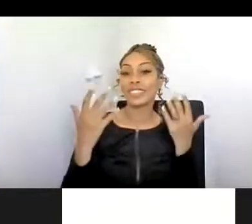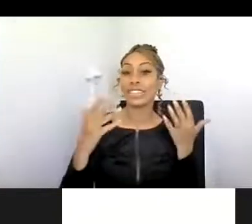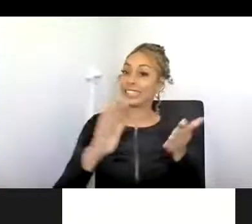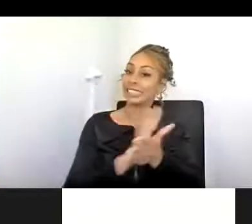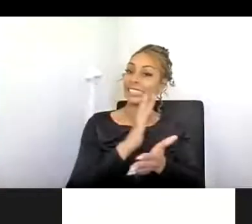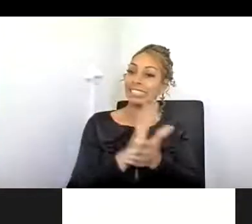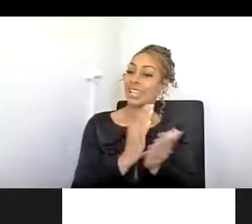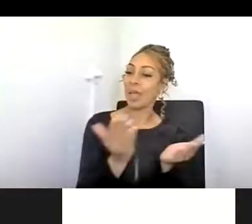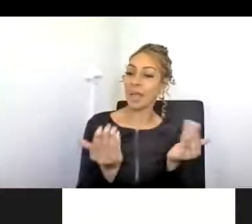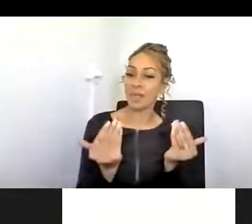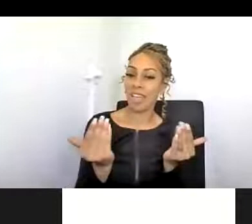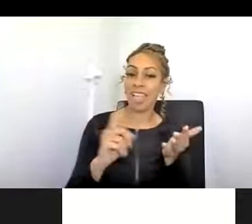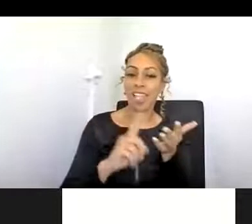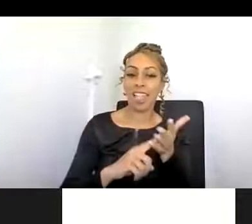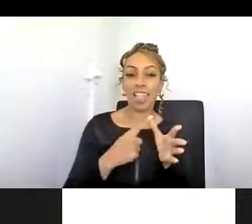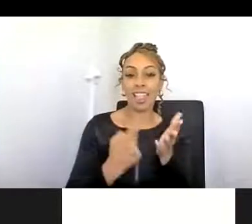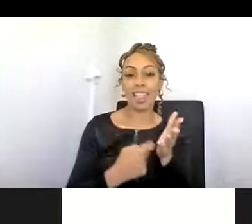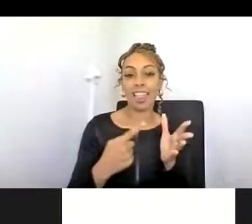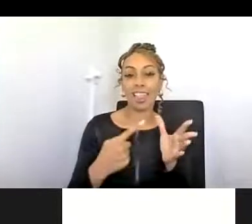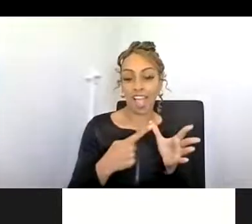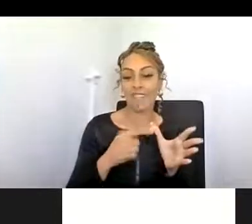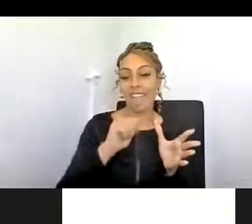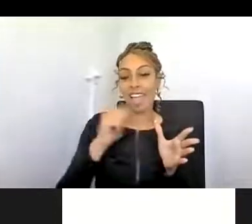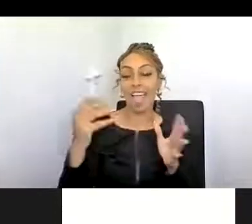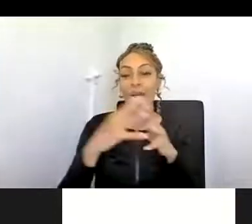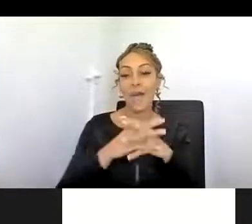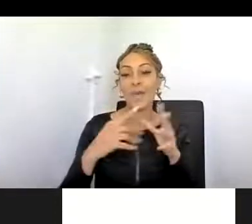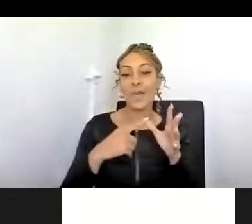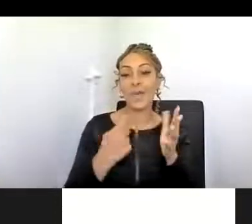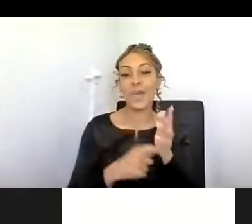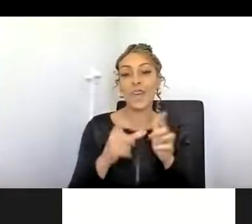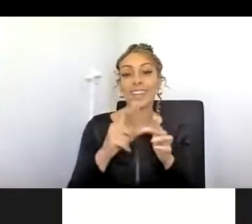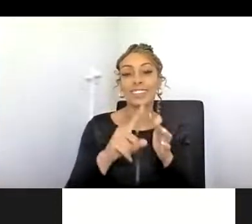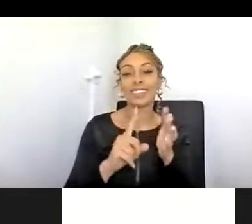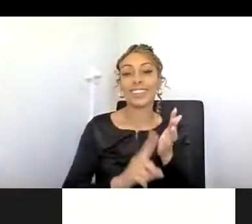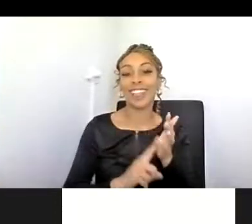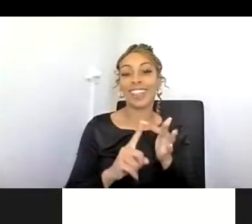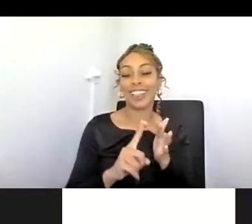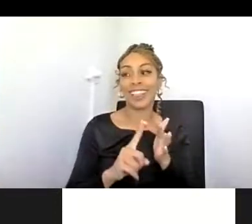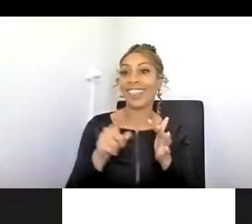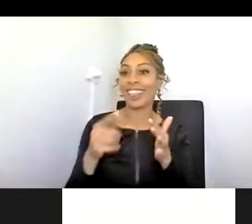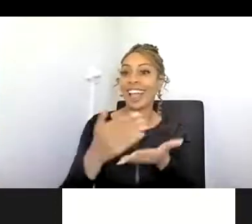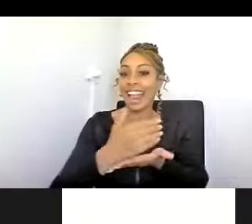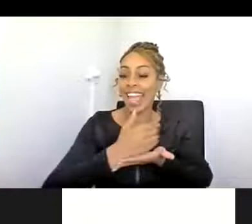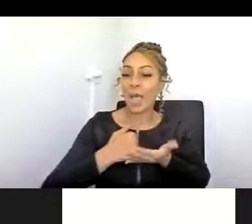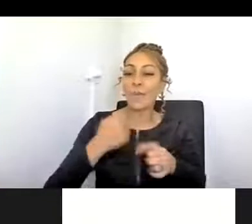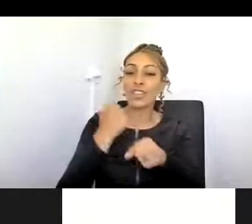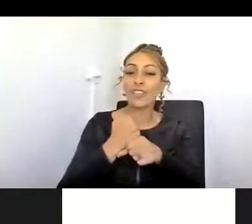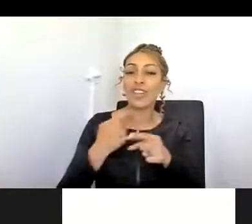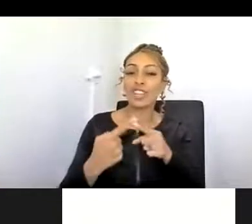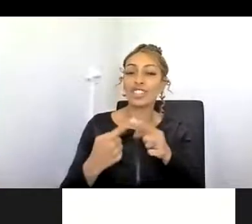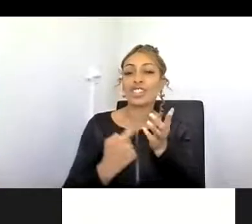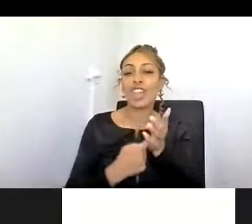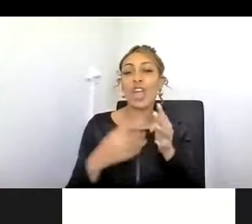pleased to welcome Lara Wardle, who is the director of the Jerwood Collection. And we've